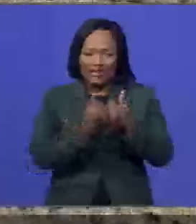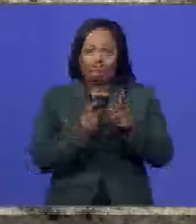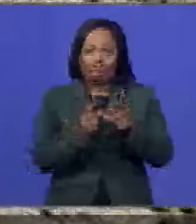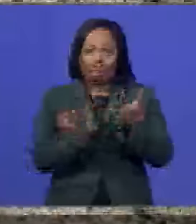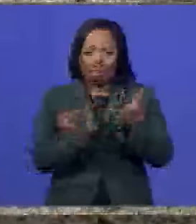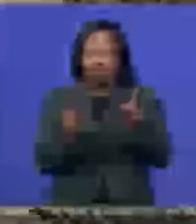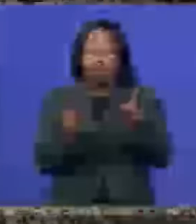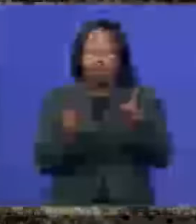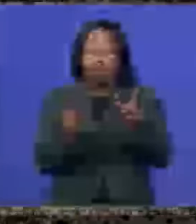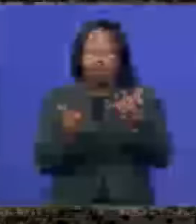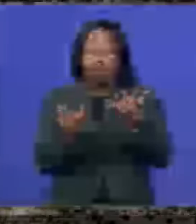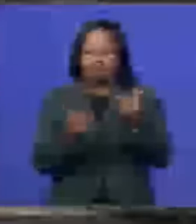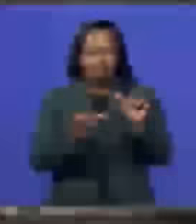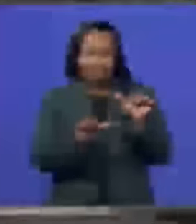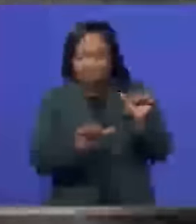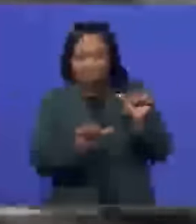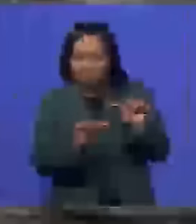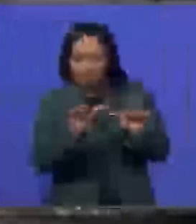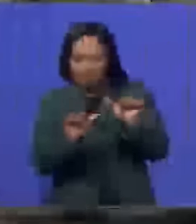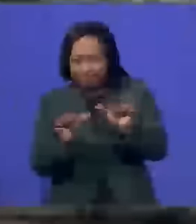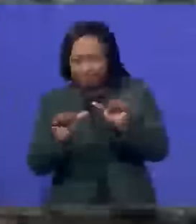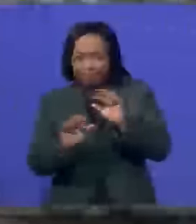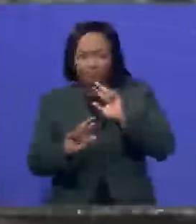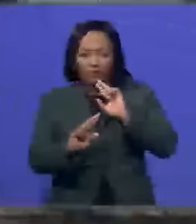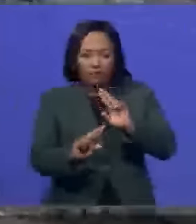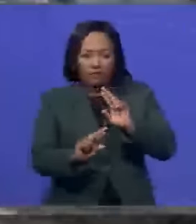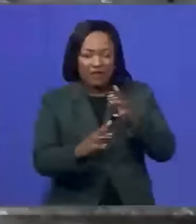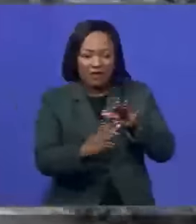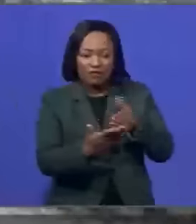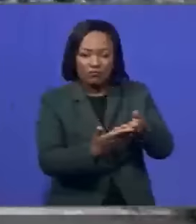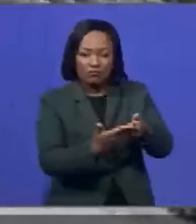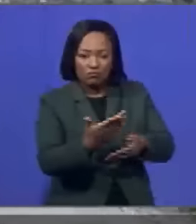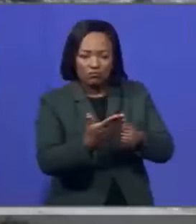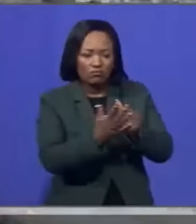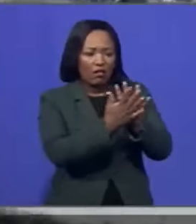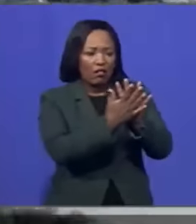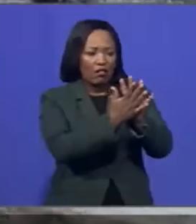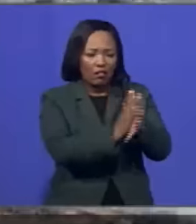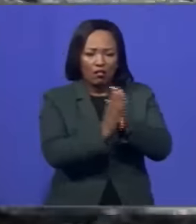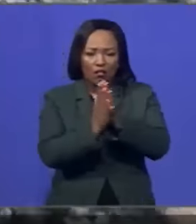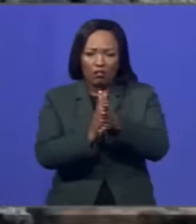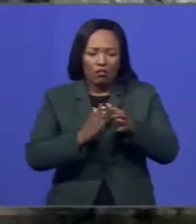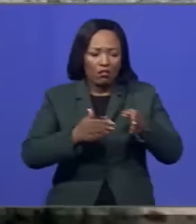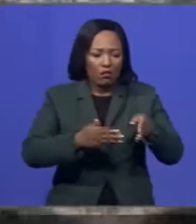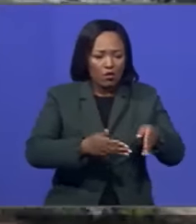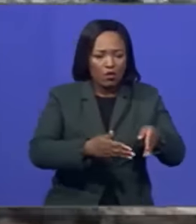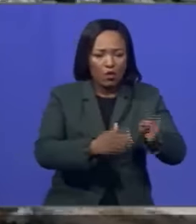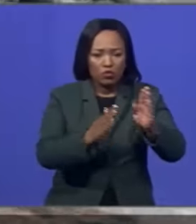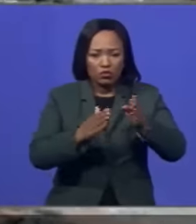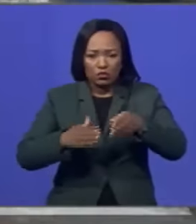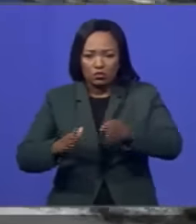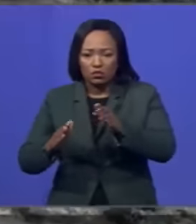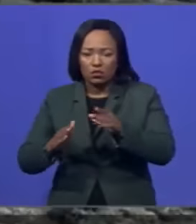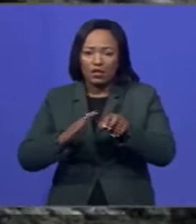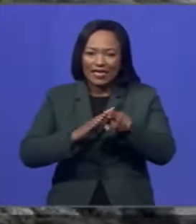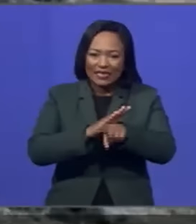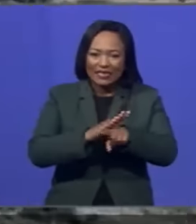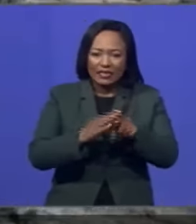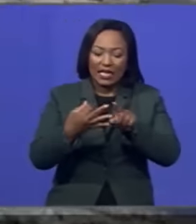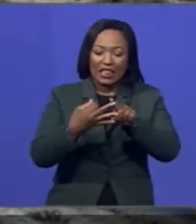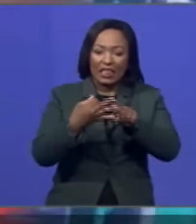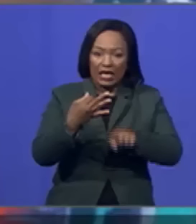a preliminary assessment of the damage which has been caused on our road infrastructure in all 3 districts of the